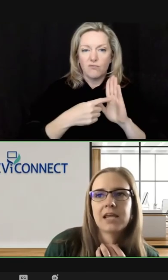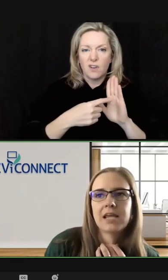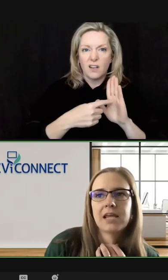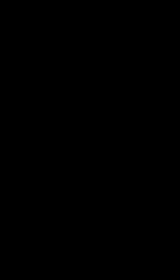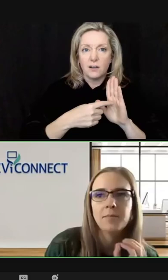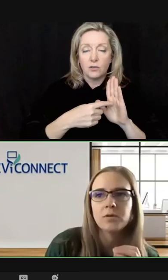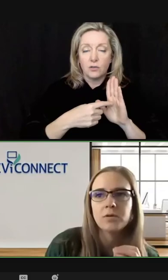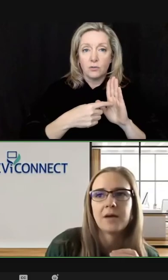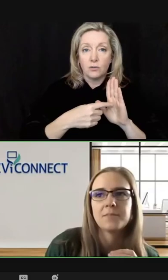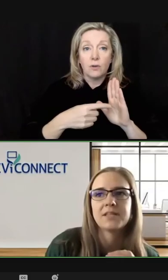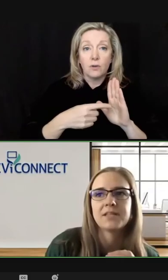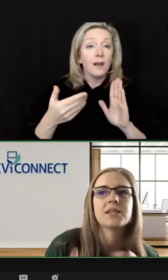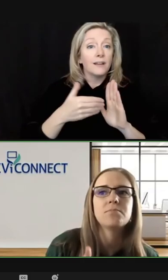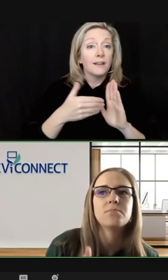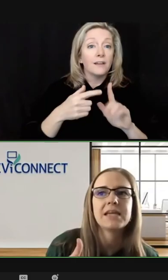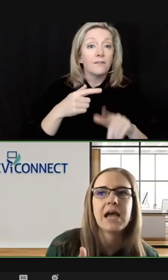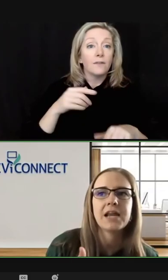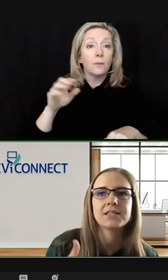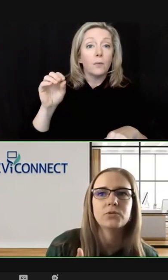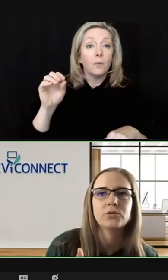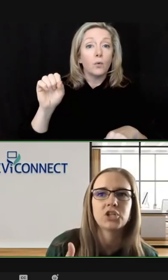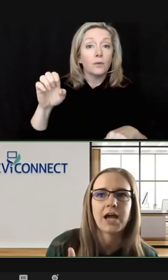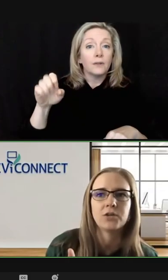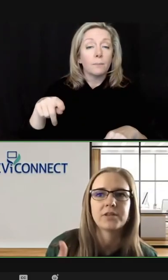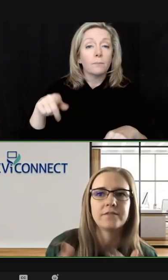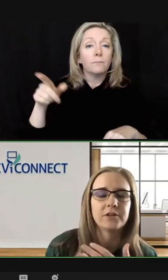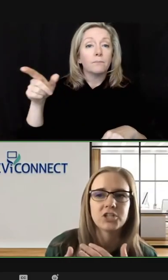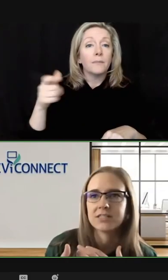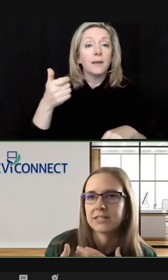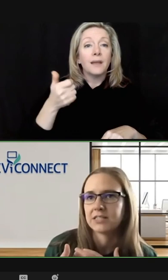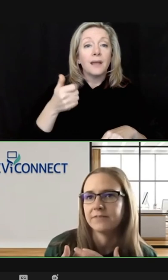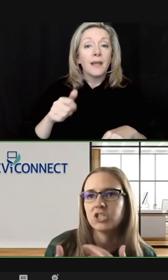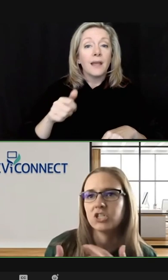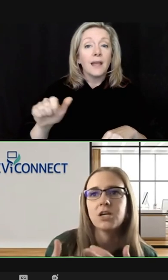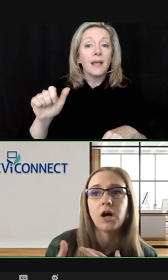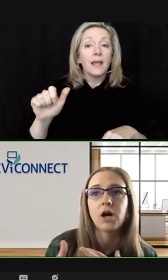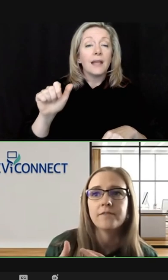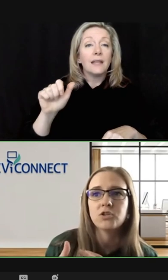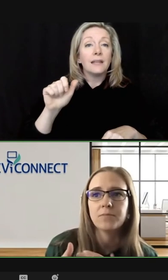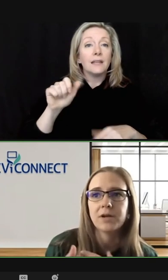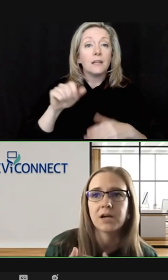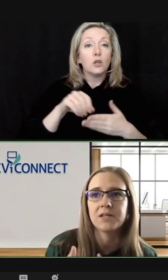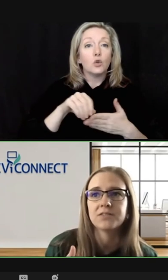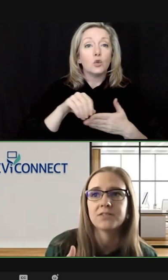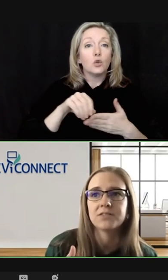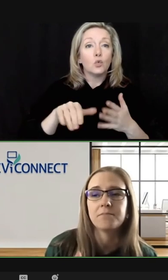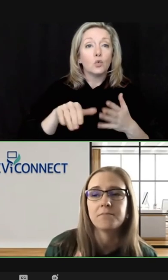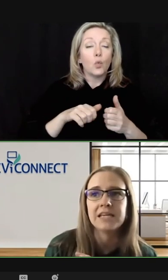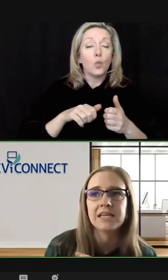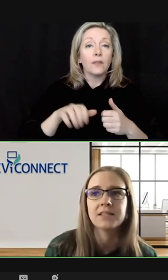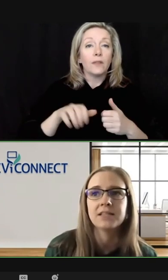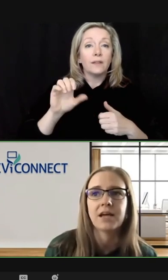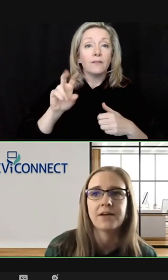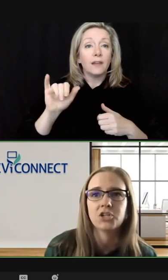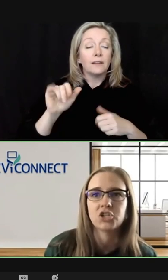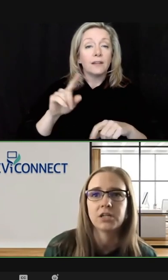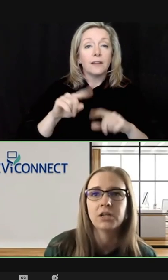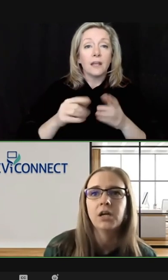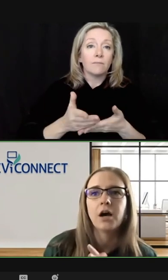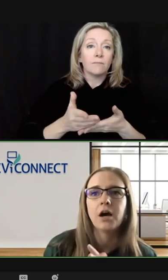this statement from Osap, says that you may not exclude a child with convergence and insufficiency or other visual impairments from meeting